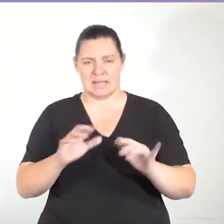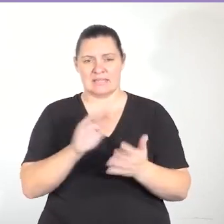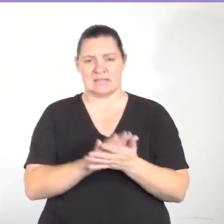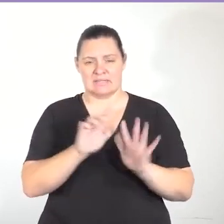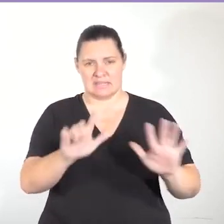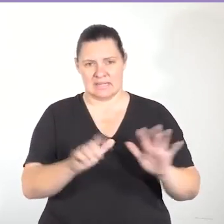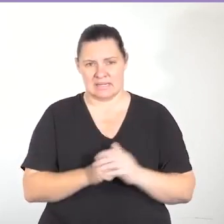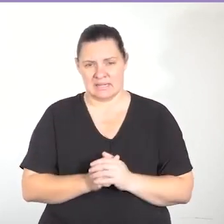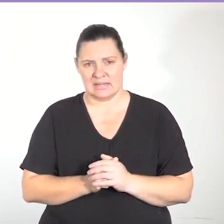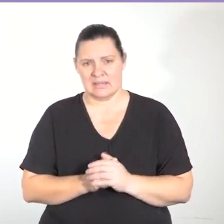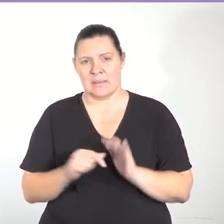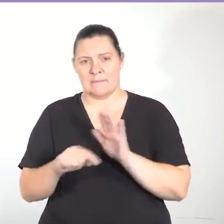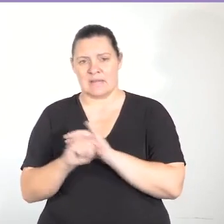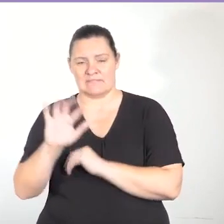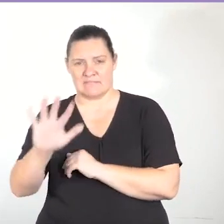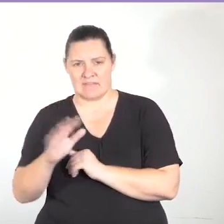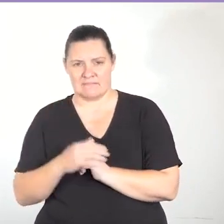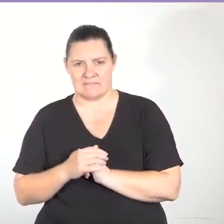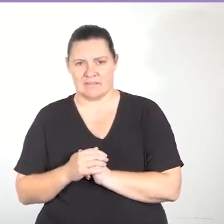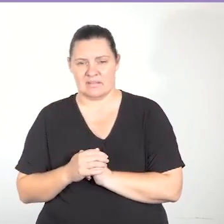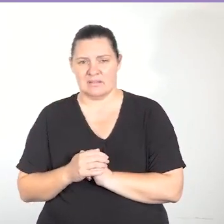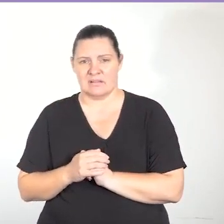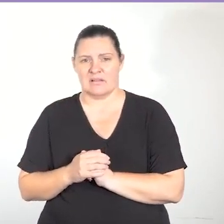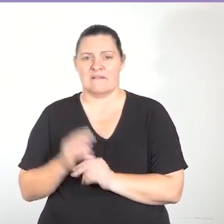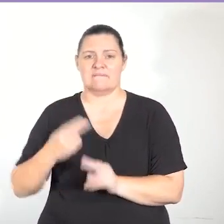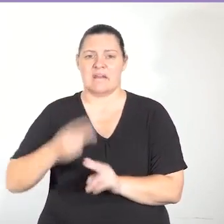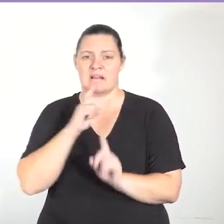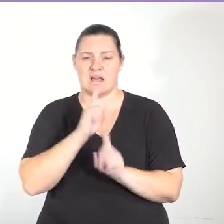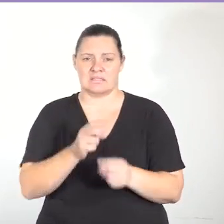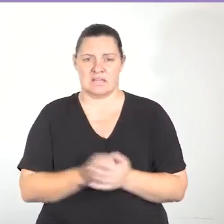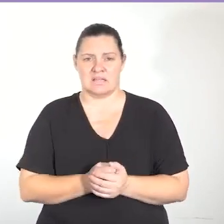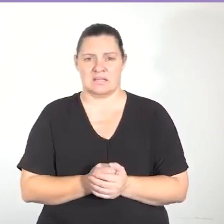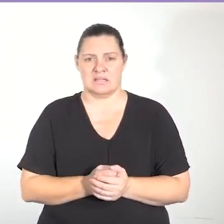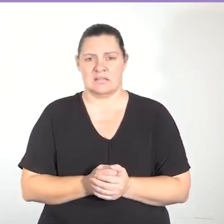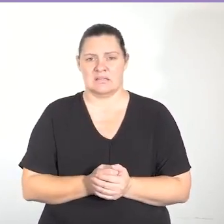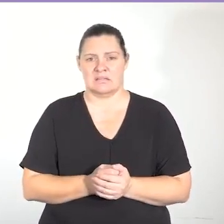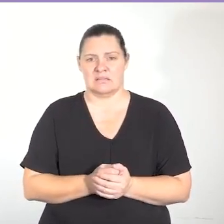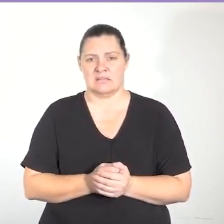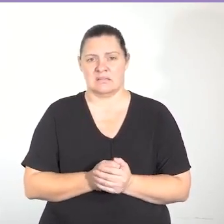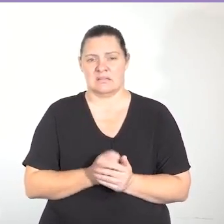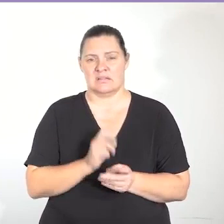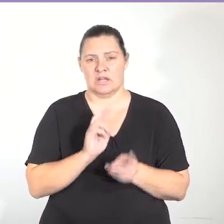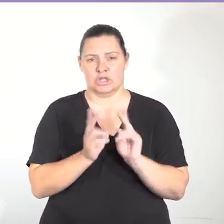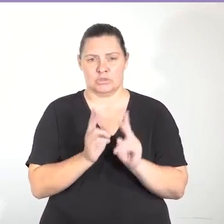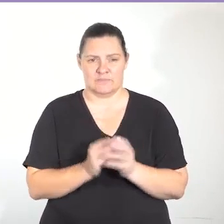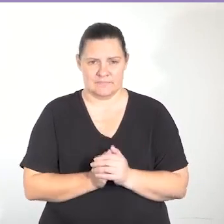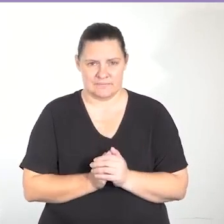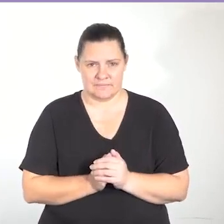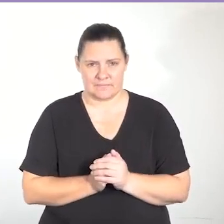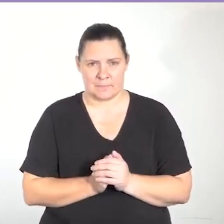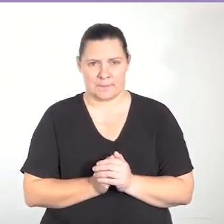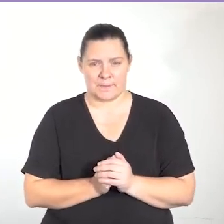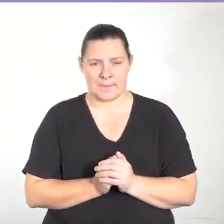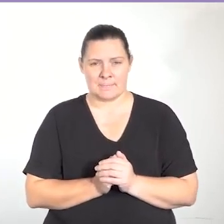which is 17, minus 5, and our final answer there, 17 minus 5, is going to